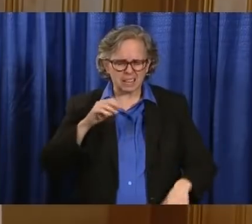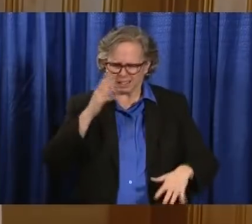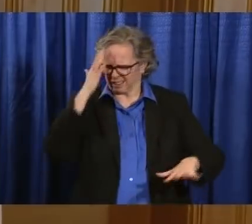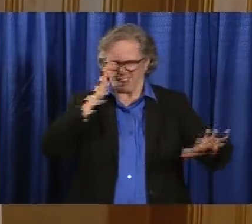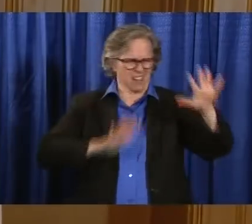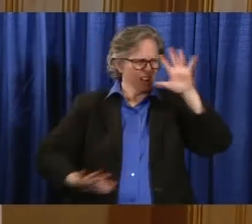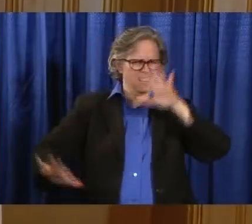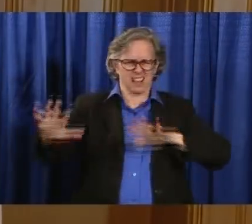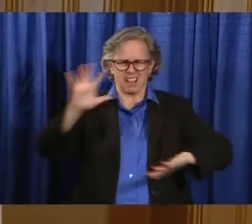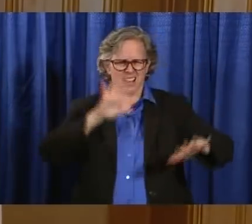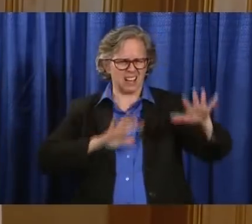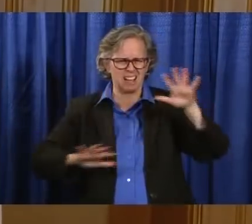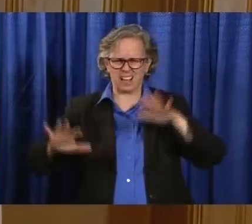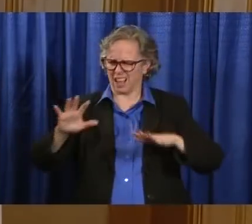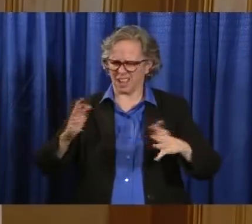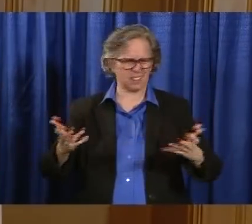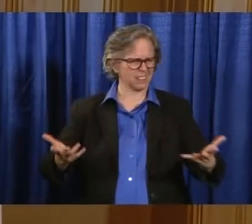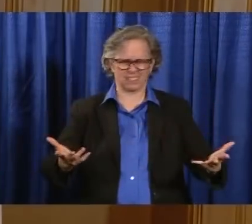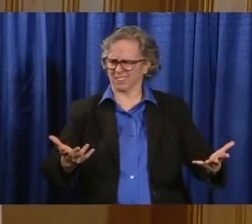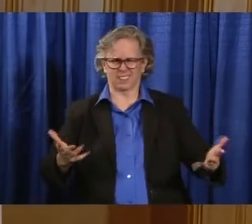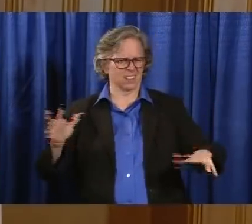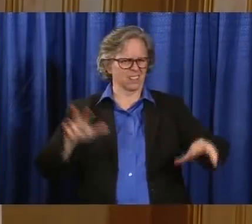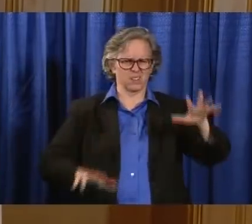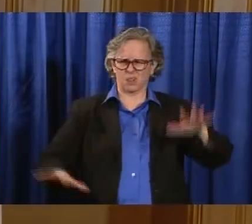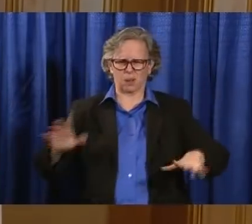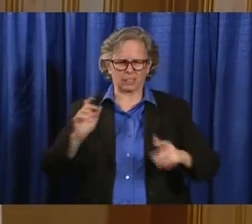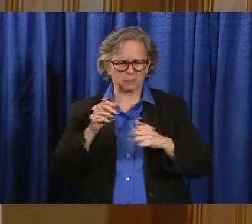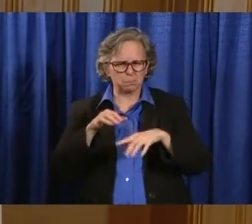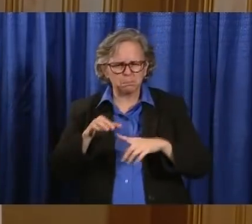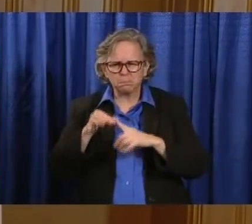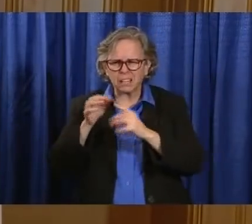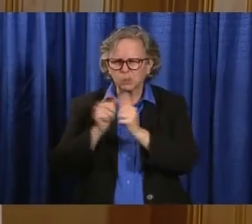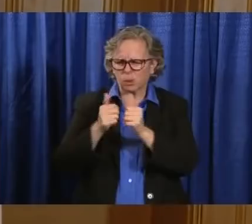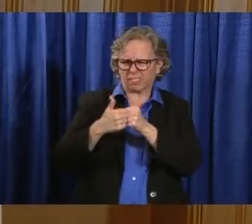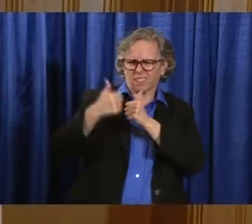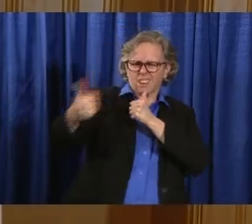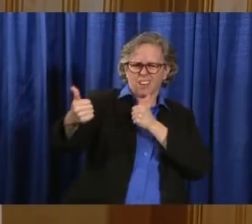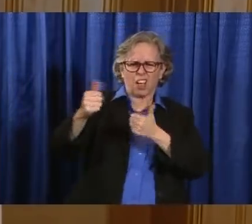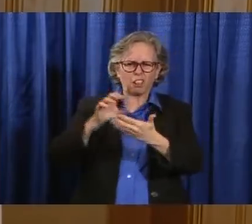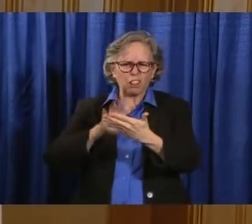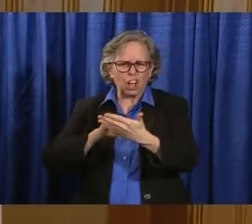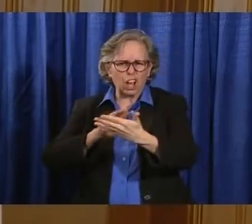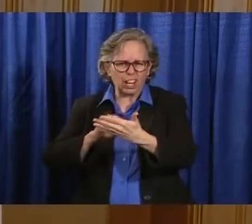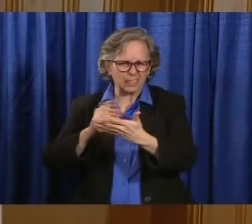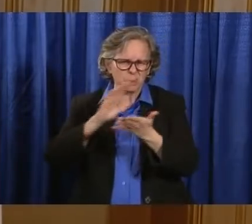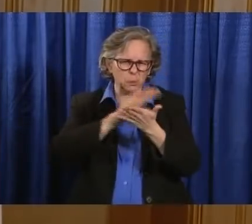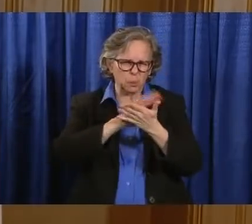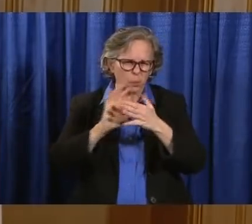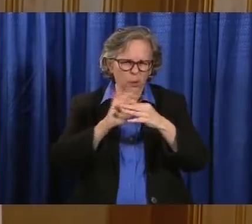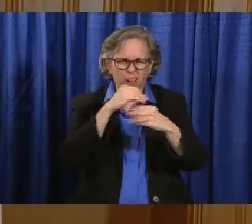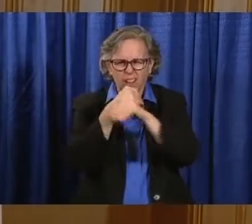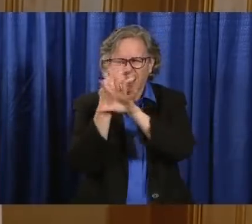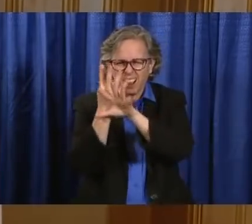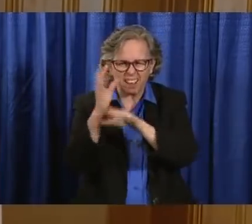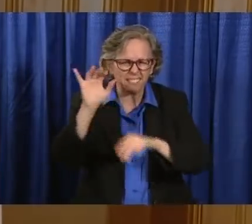learning, and it's in full effect across the state. Thanks to social media,